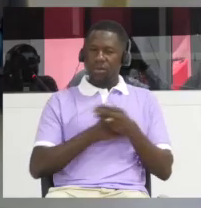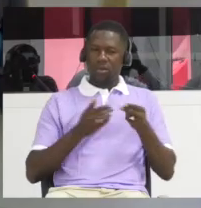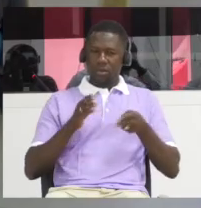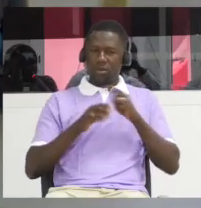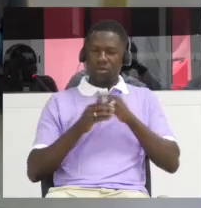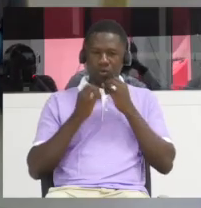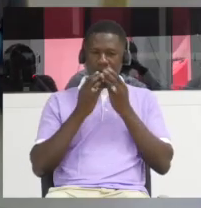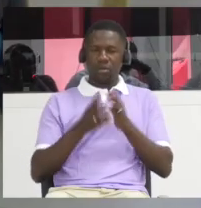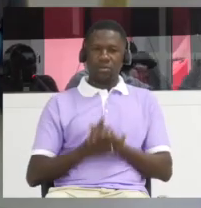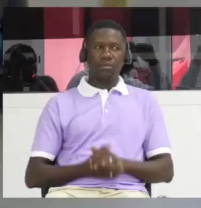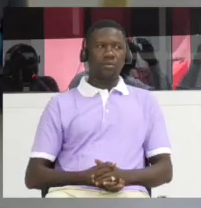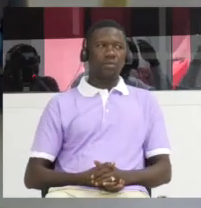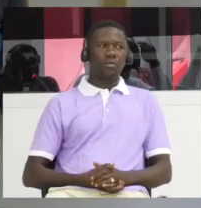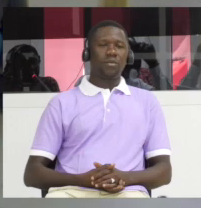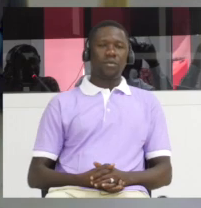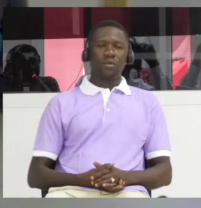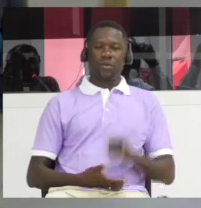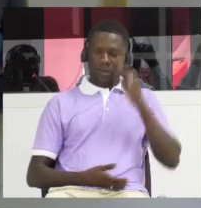Thank you. Just one quick question.